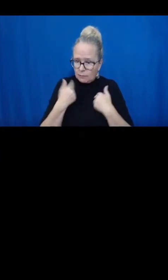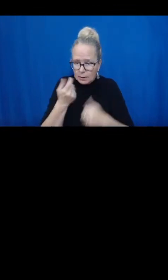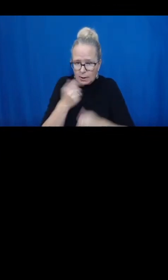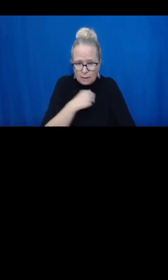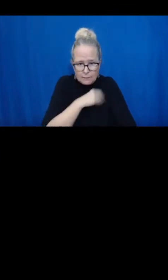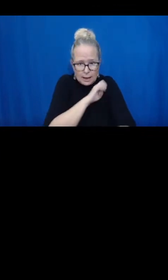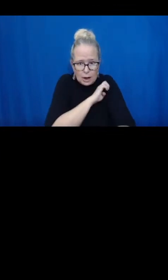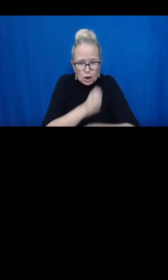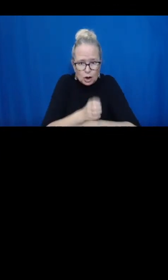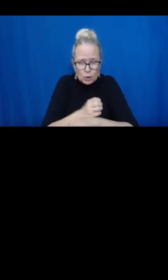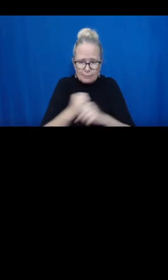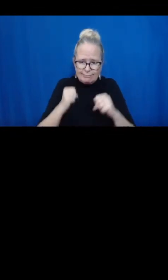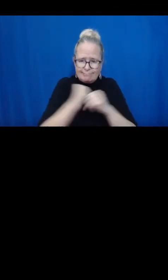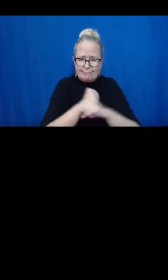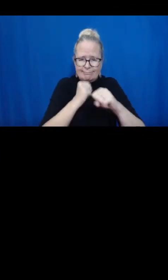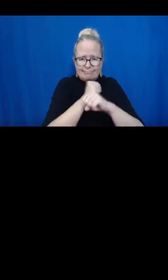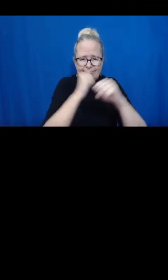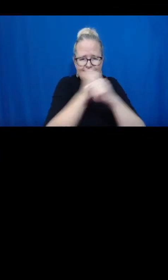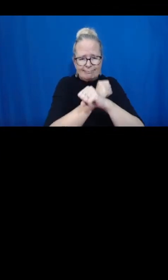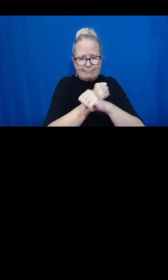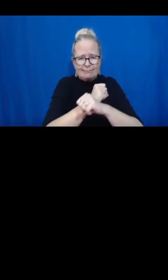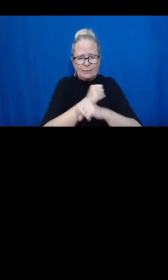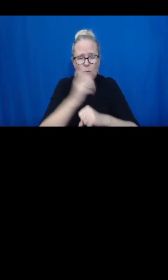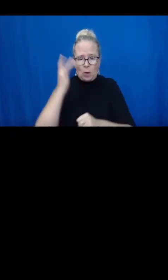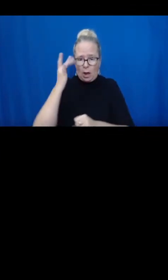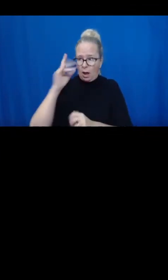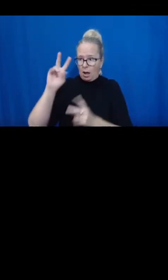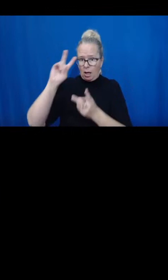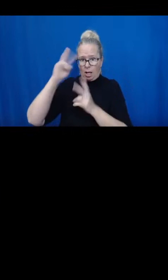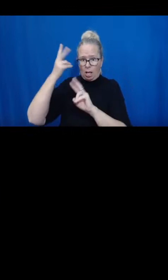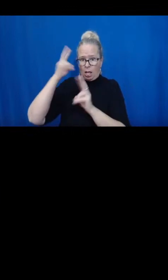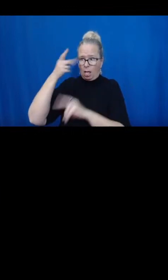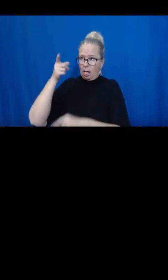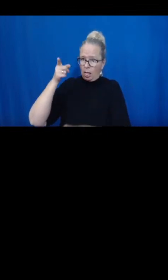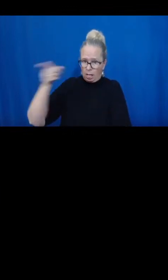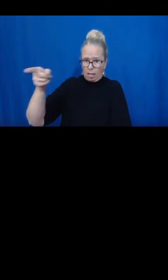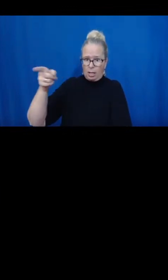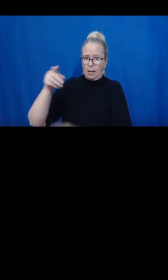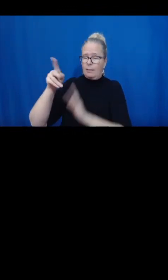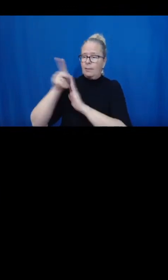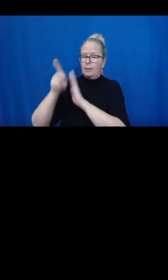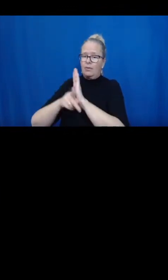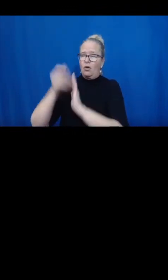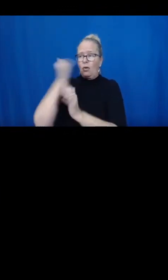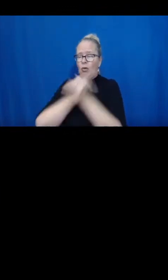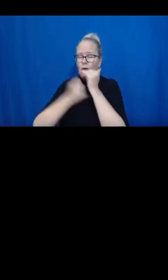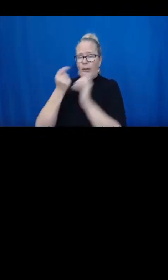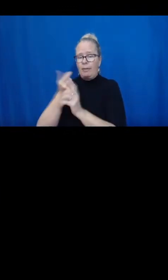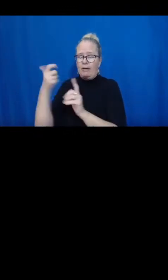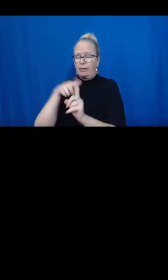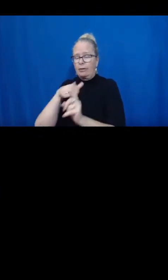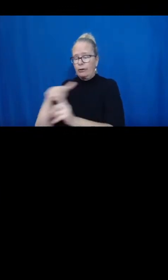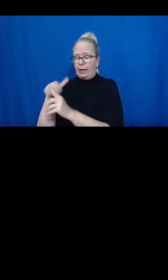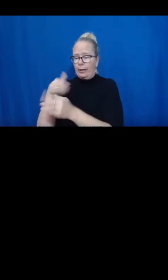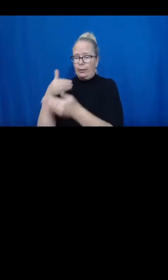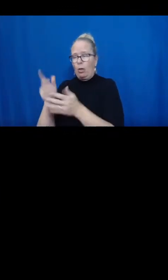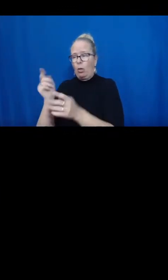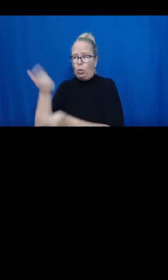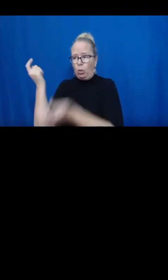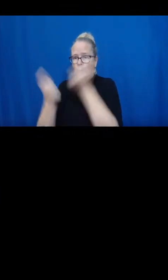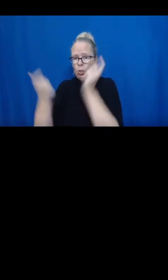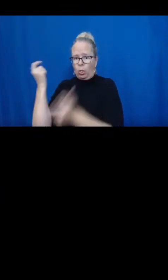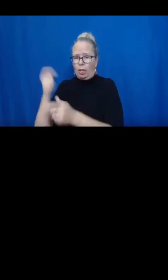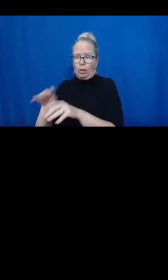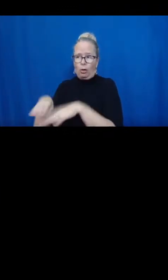I am constantly overwhelmed with that hope of just really wonderful humans making some really